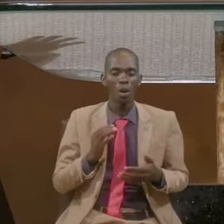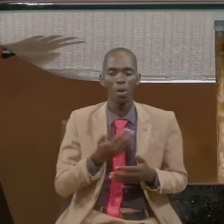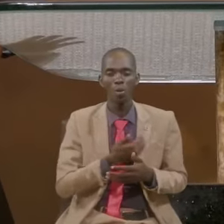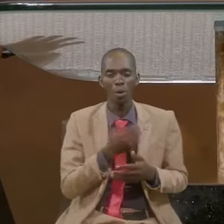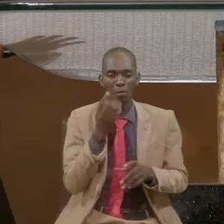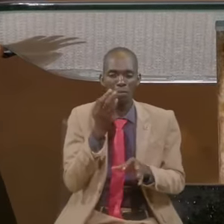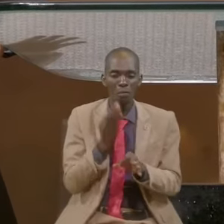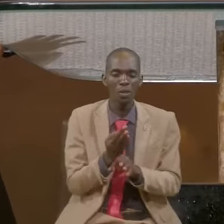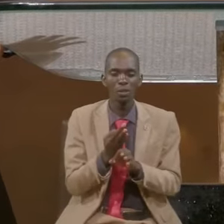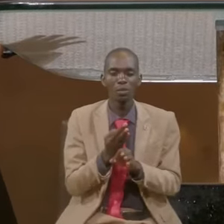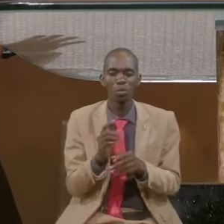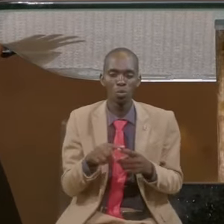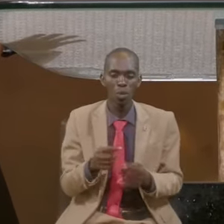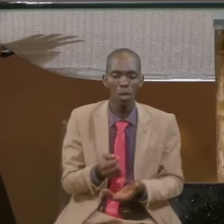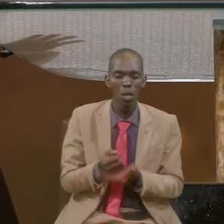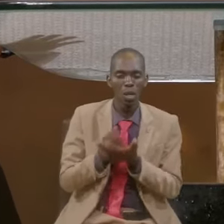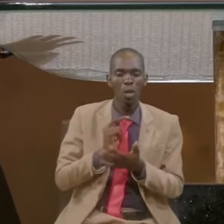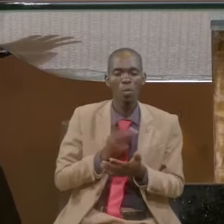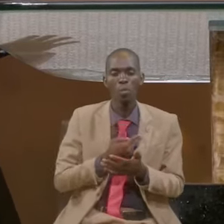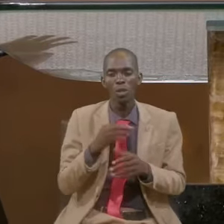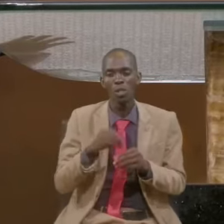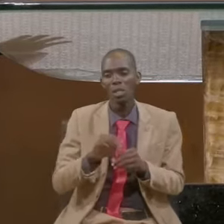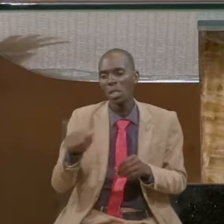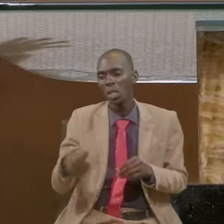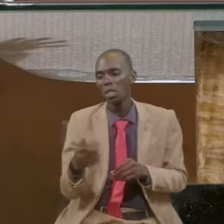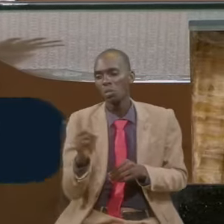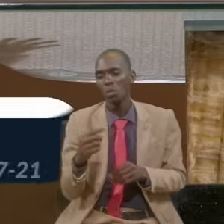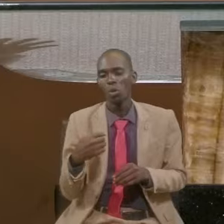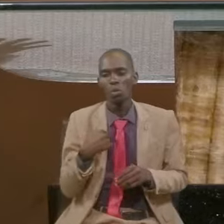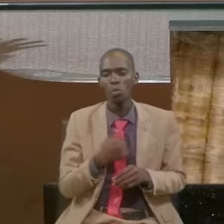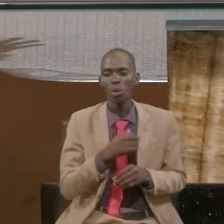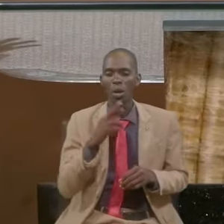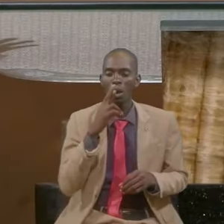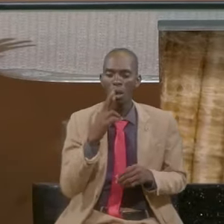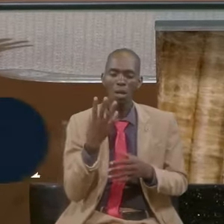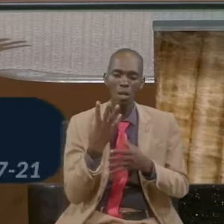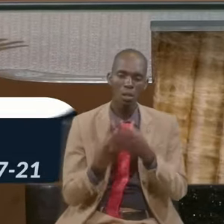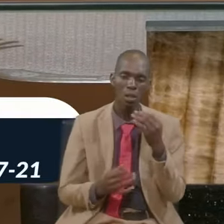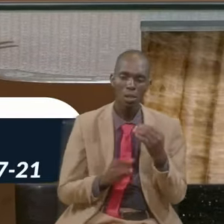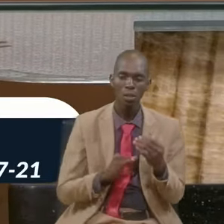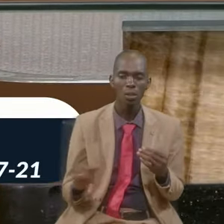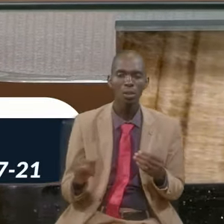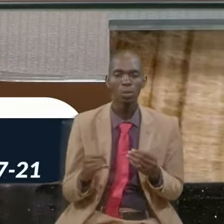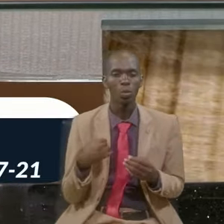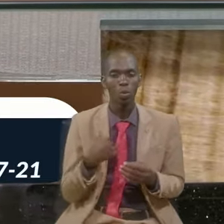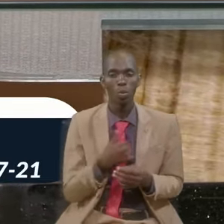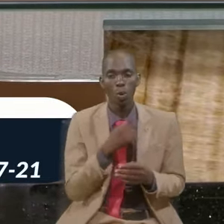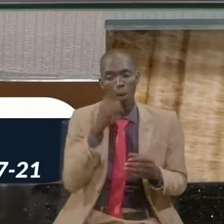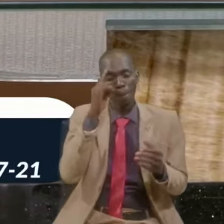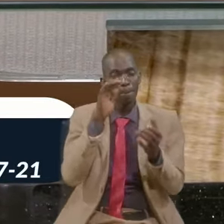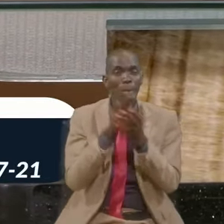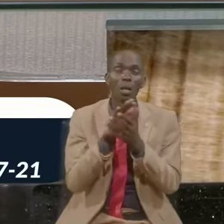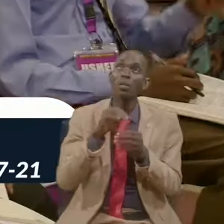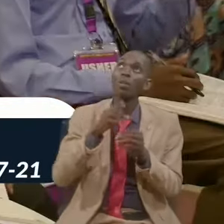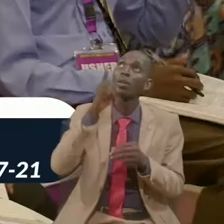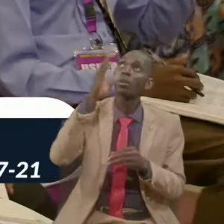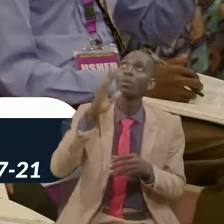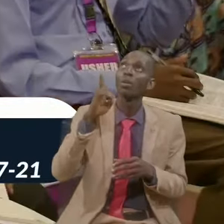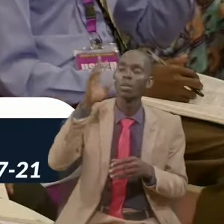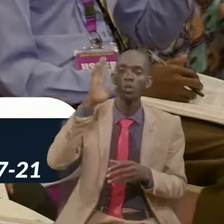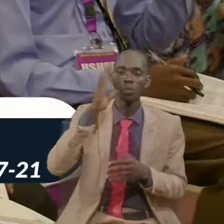lacking, anywhere where we have not been who we ought to be. We believe in God, it will enrich our